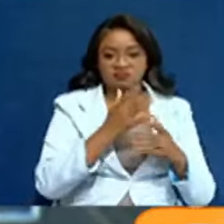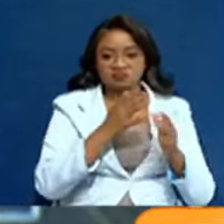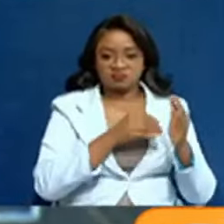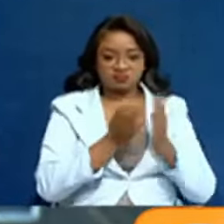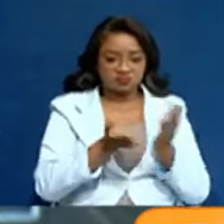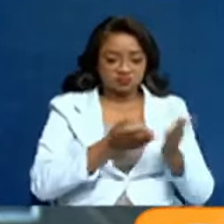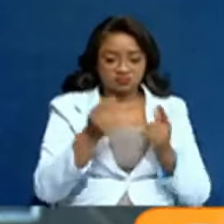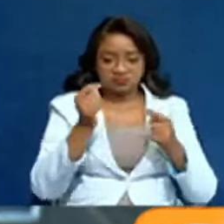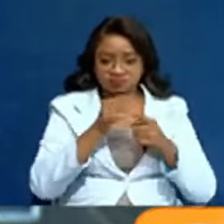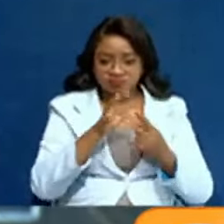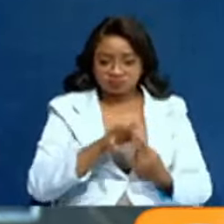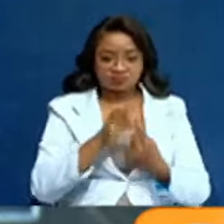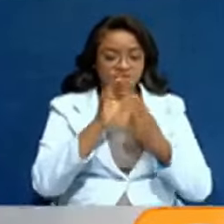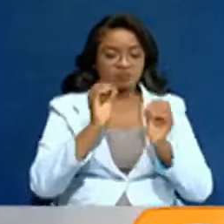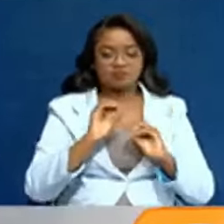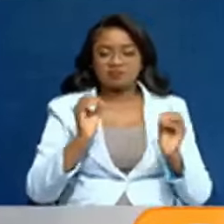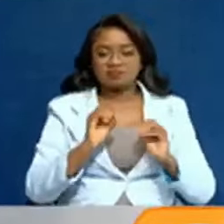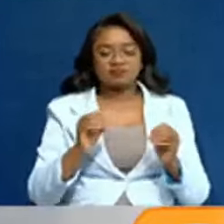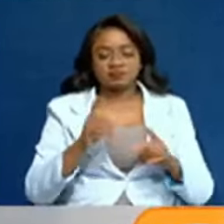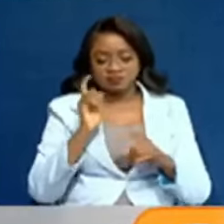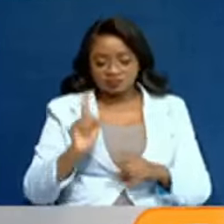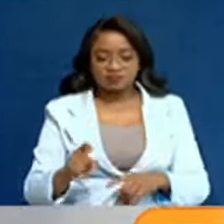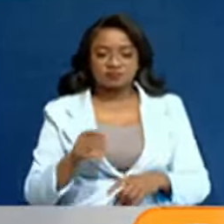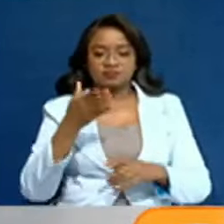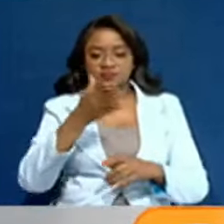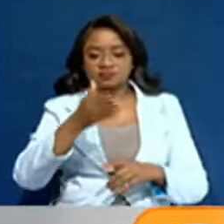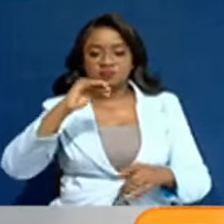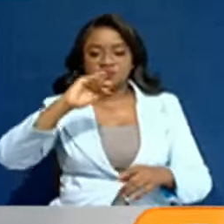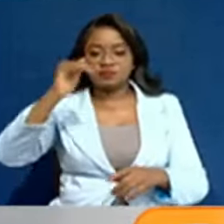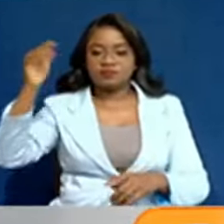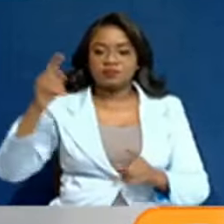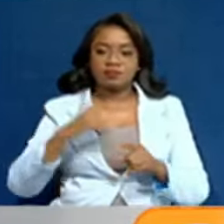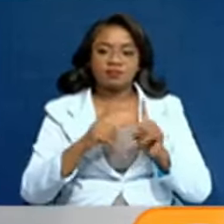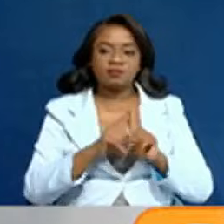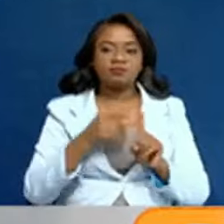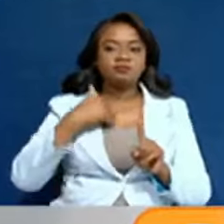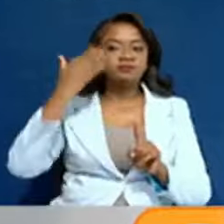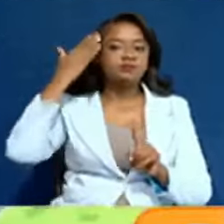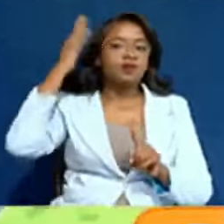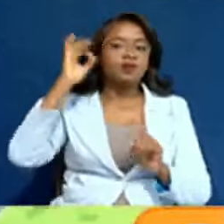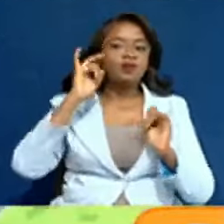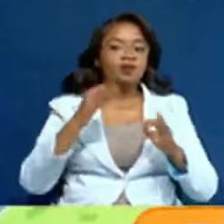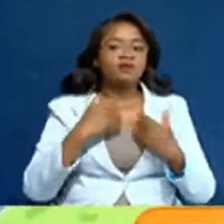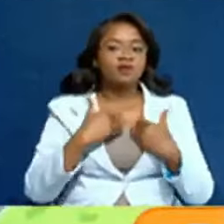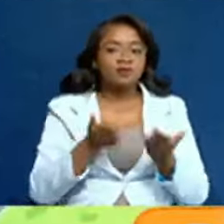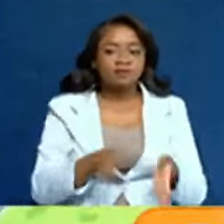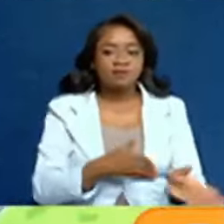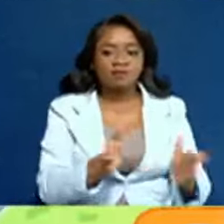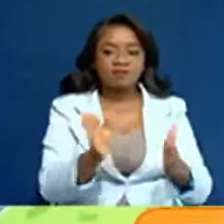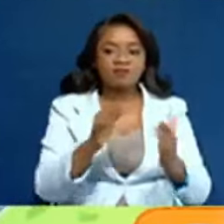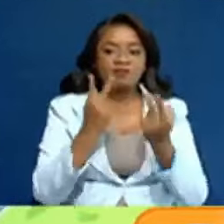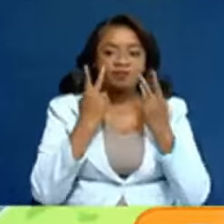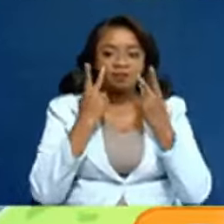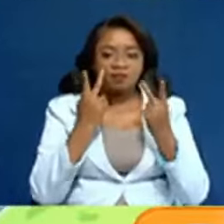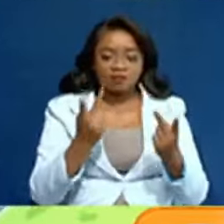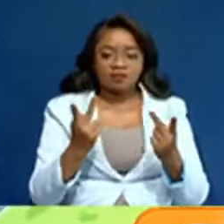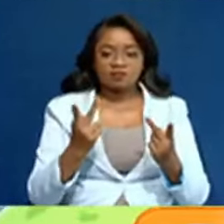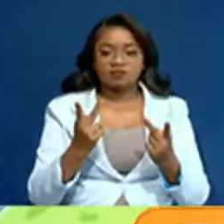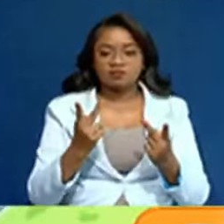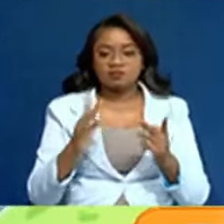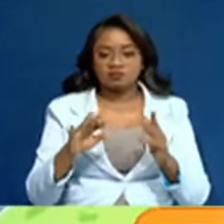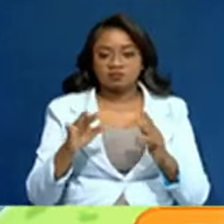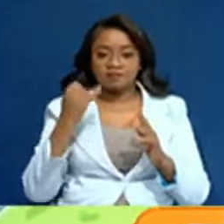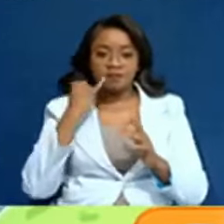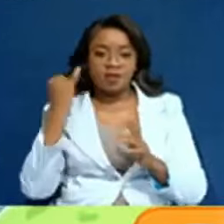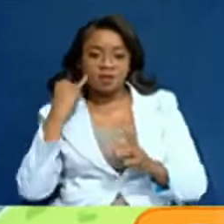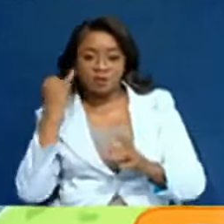vision that we are selling to our youngsters. And Juliet, I don't know if you have had the opportunity to interact with how different Nakuru looks right now, because